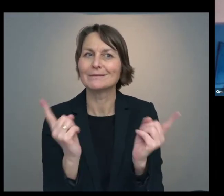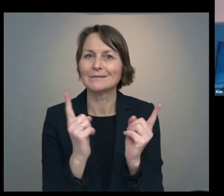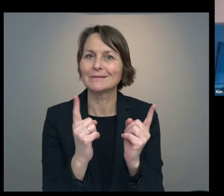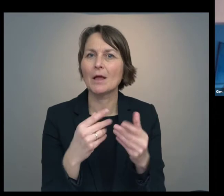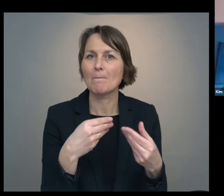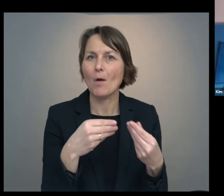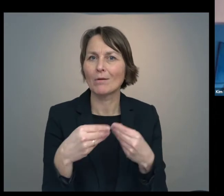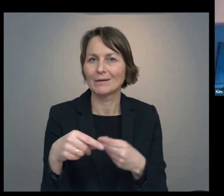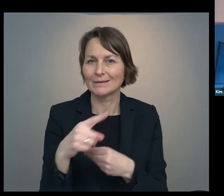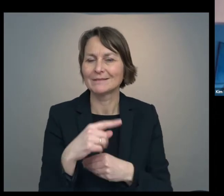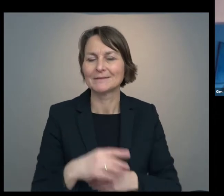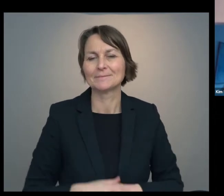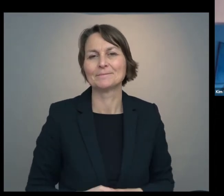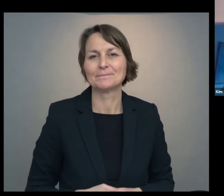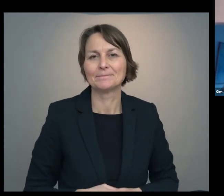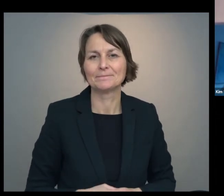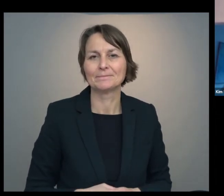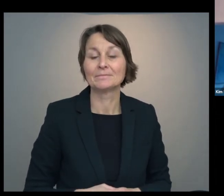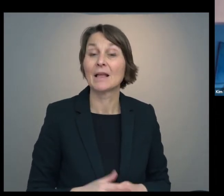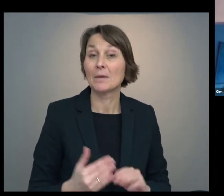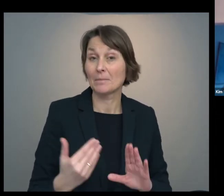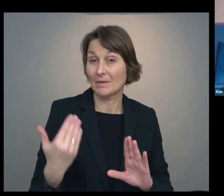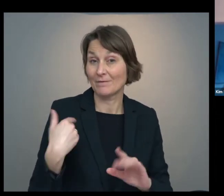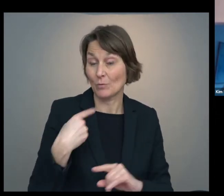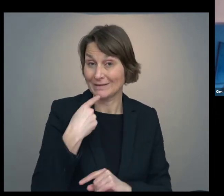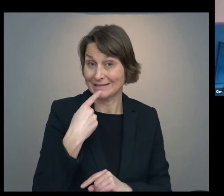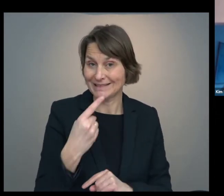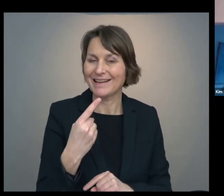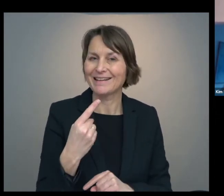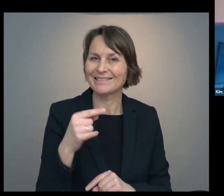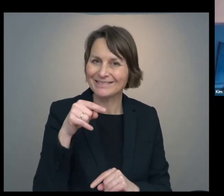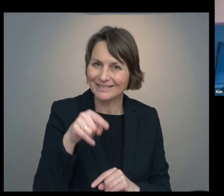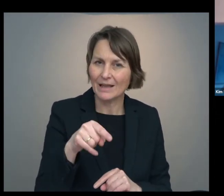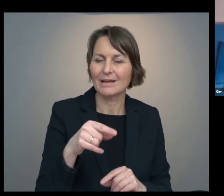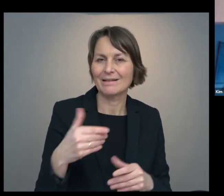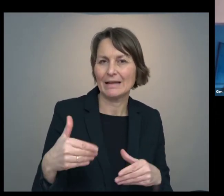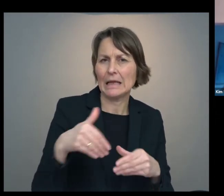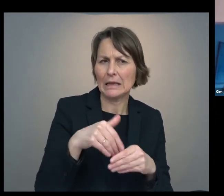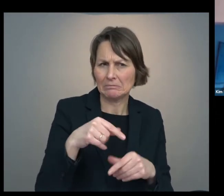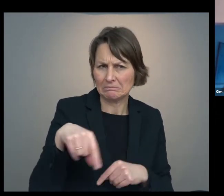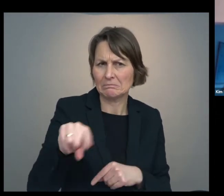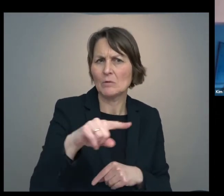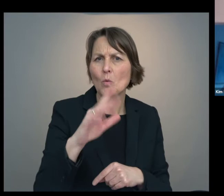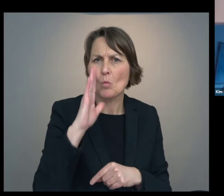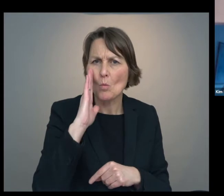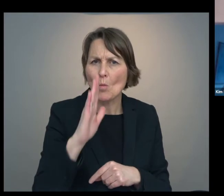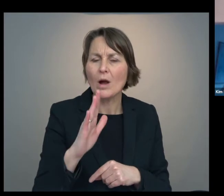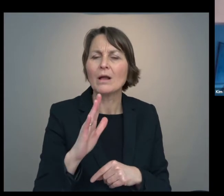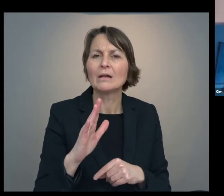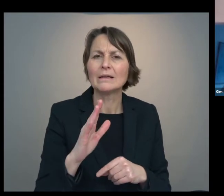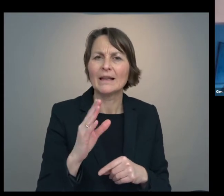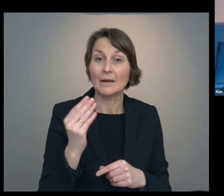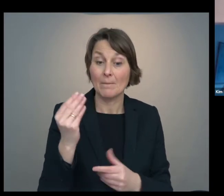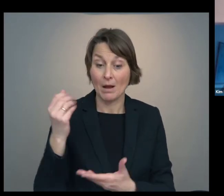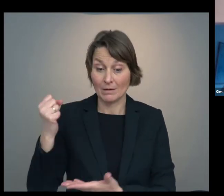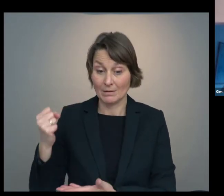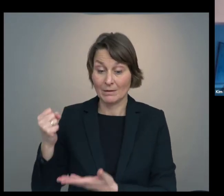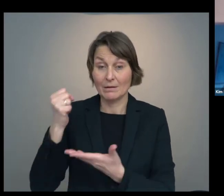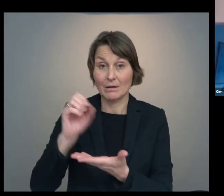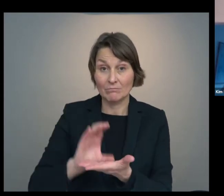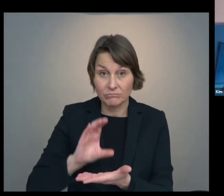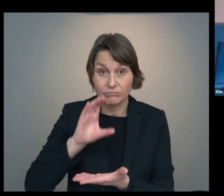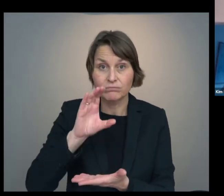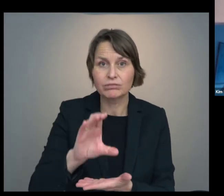has responded to those two. And as I mentioned, they are part of making sure